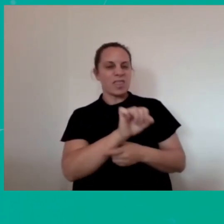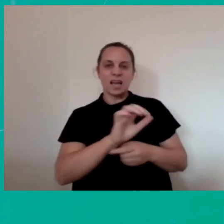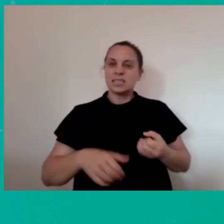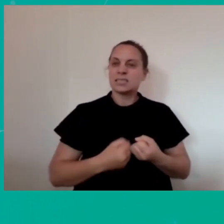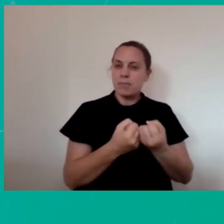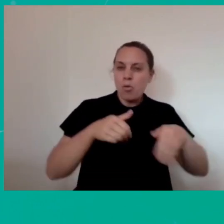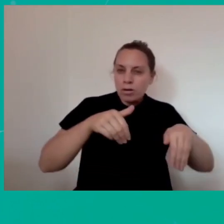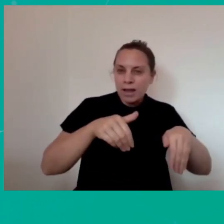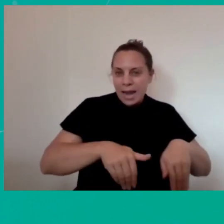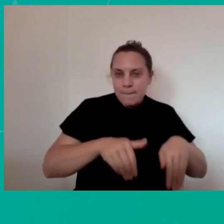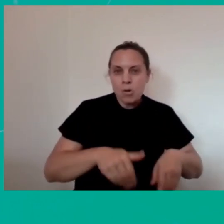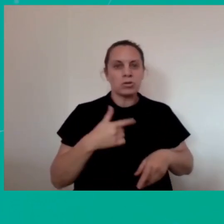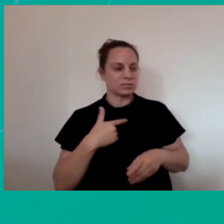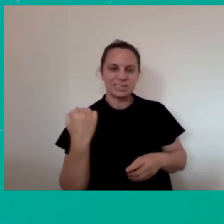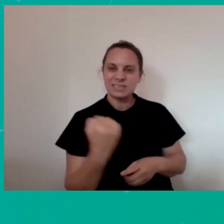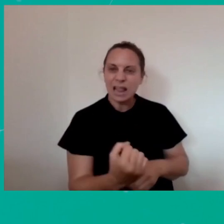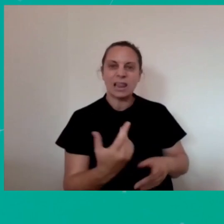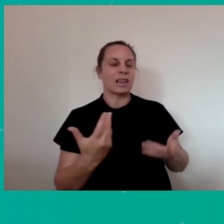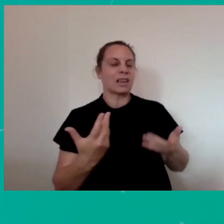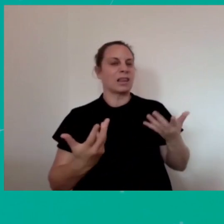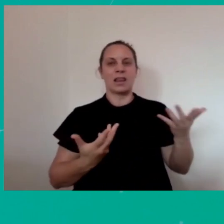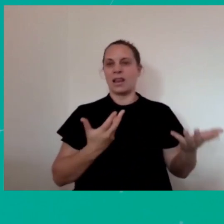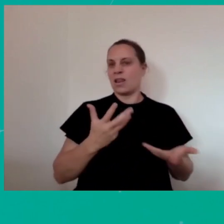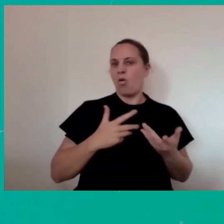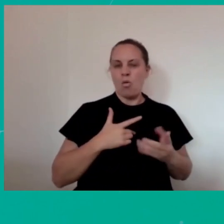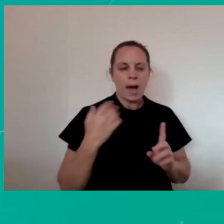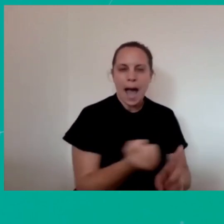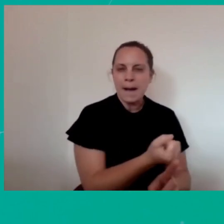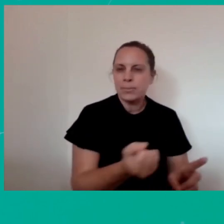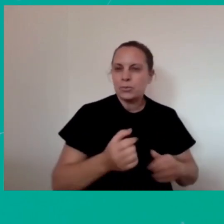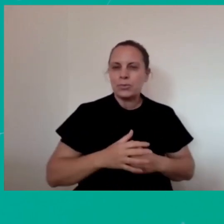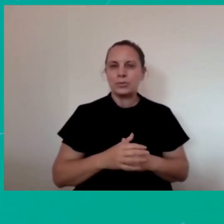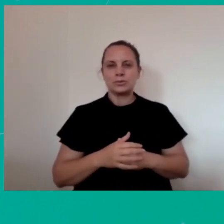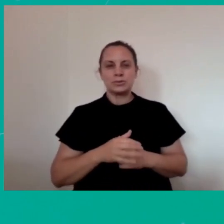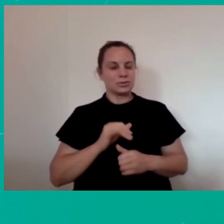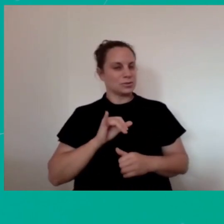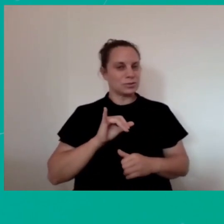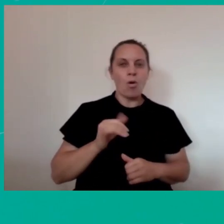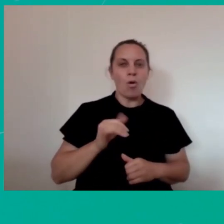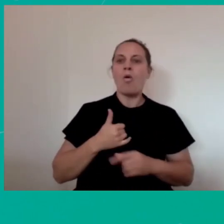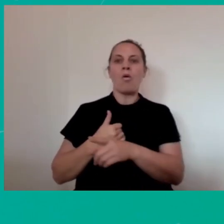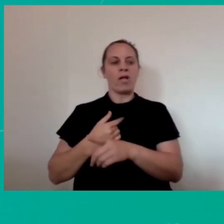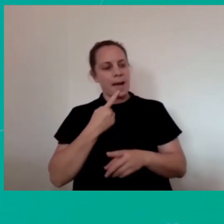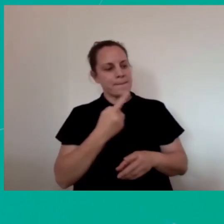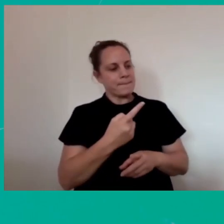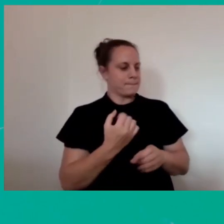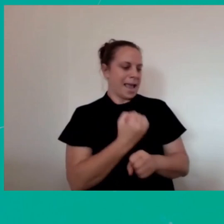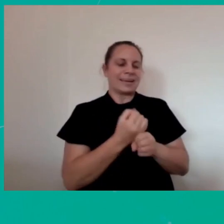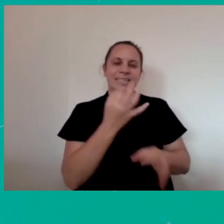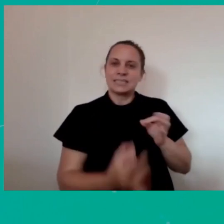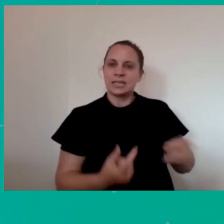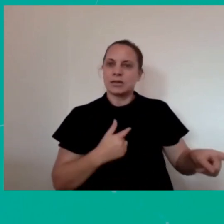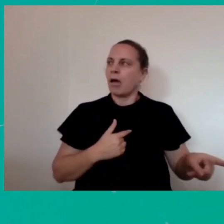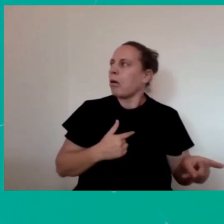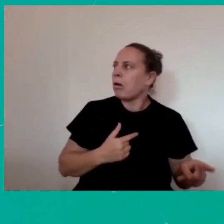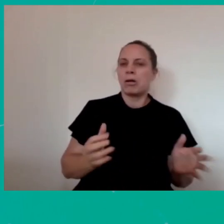may be financially controlled and abused, or they may suffer unconsented seclusion and restraint.